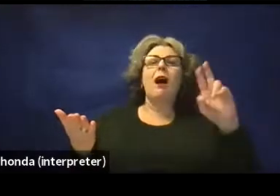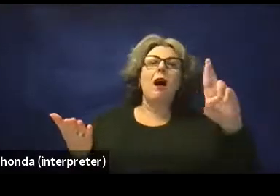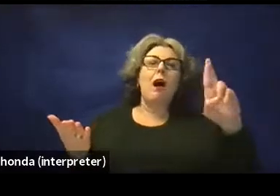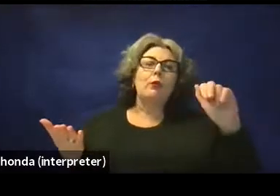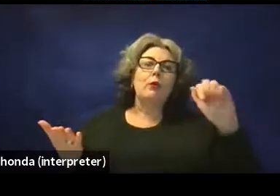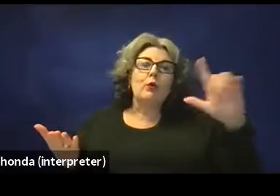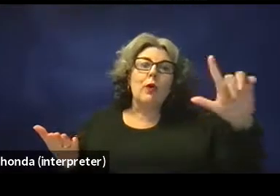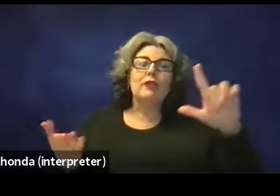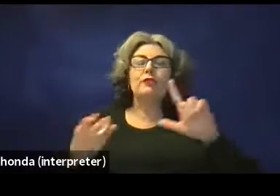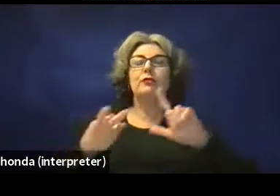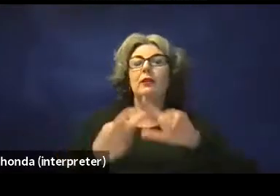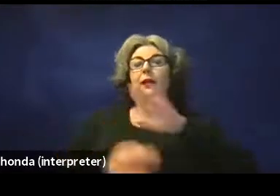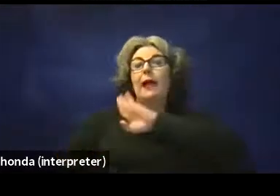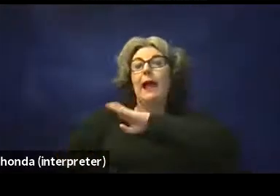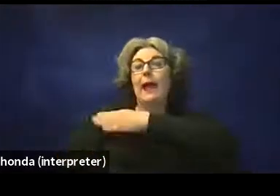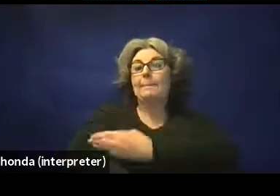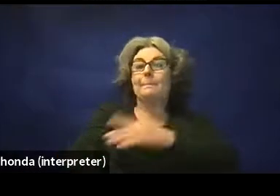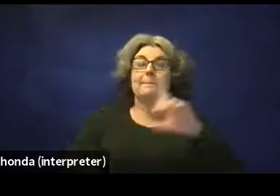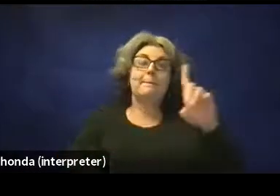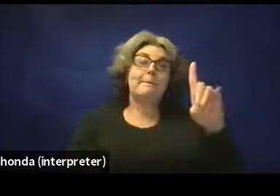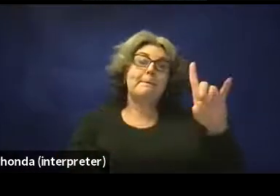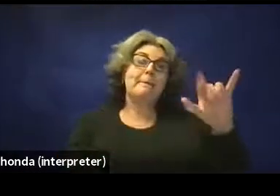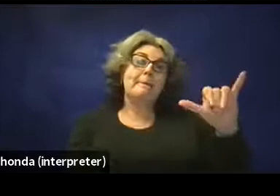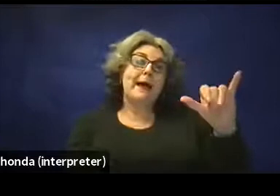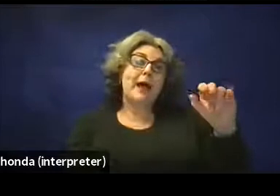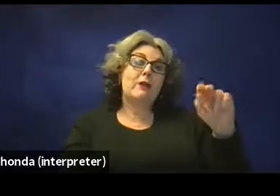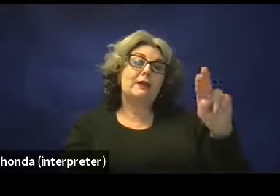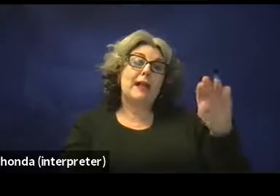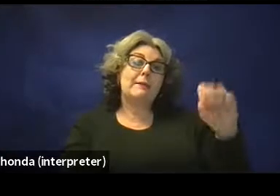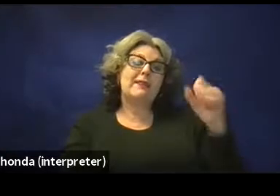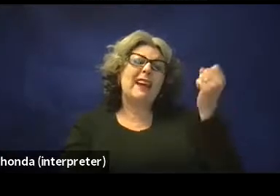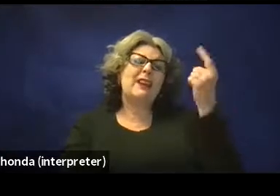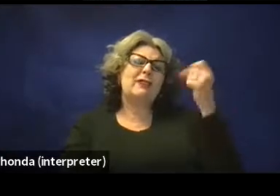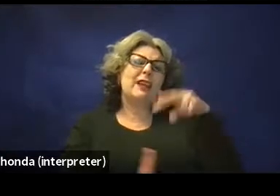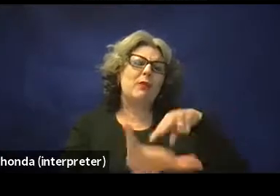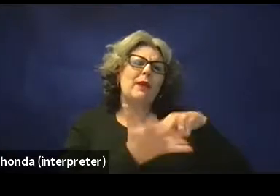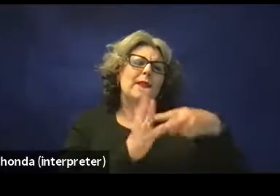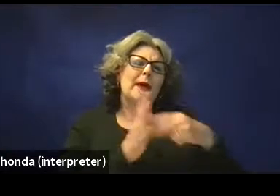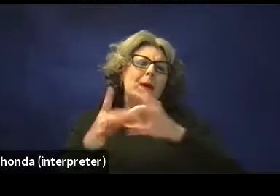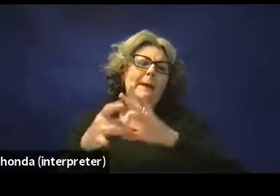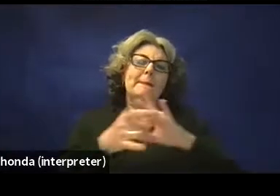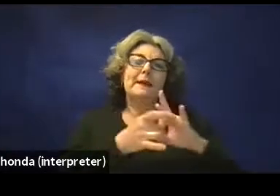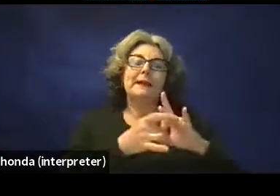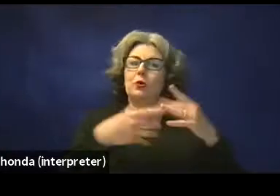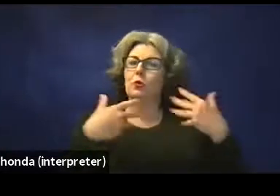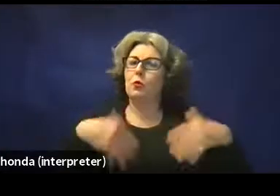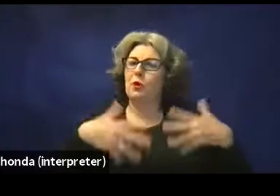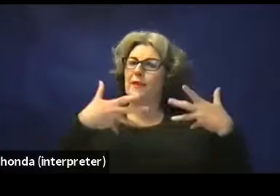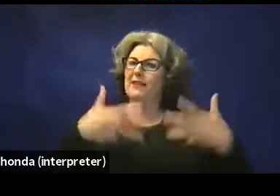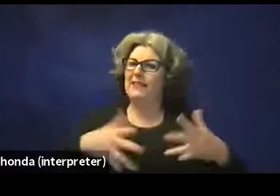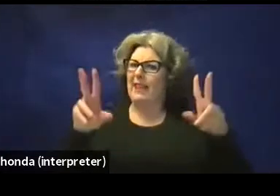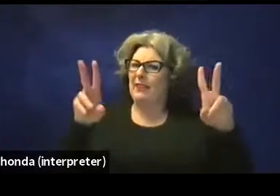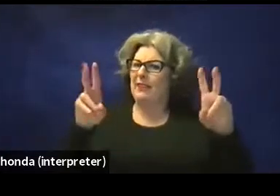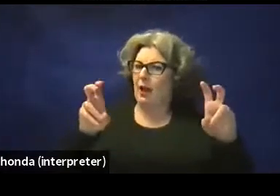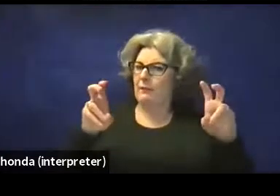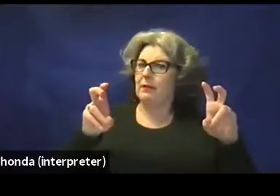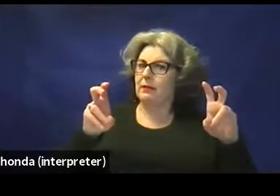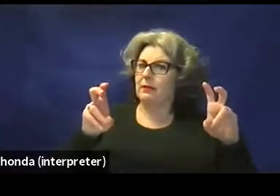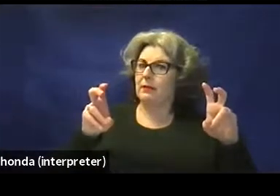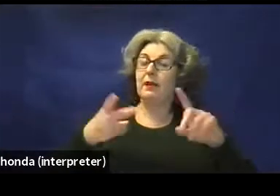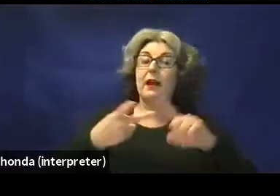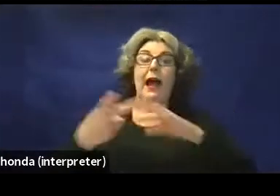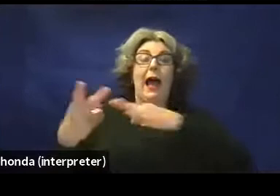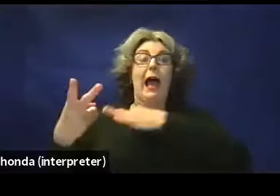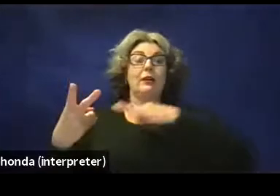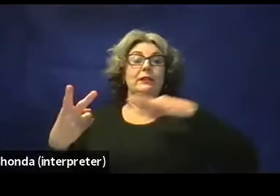power dynamics are, at least the introduction to race and power dynamics, because that's a pretty heavy topic. And then our staff